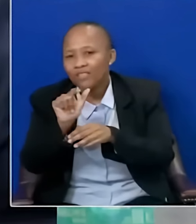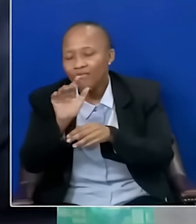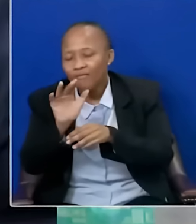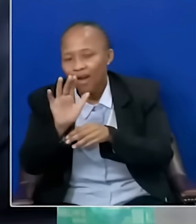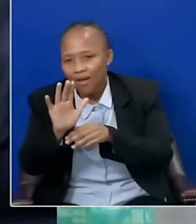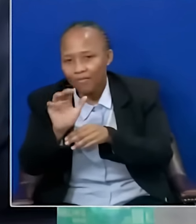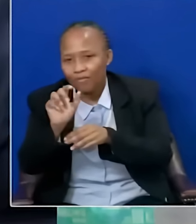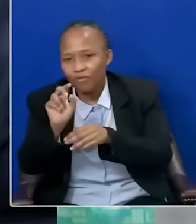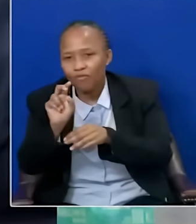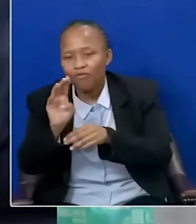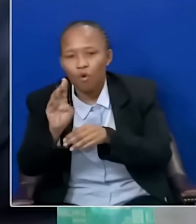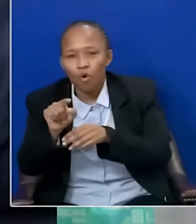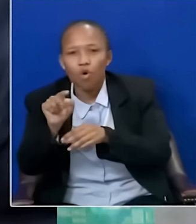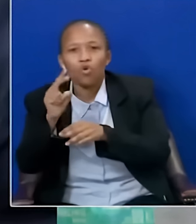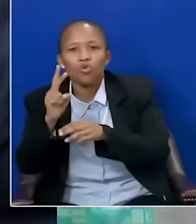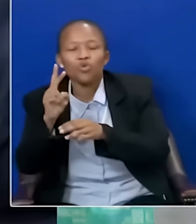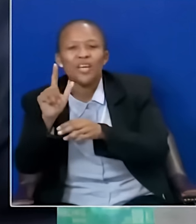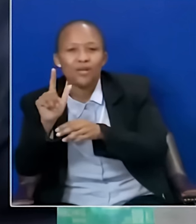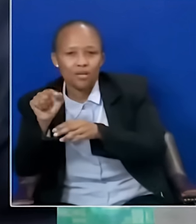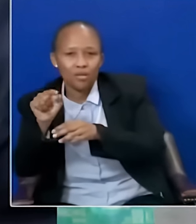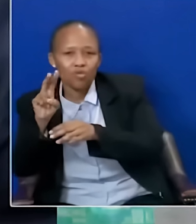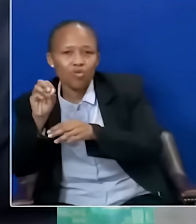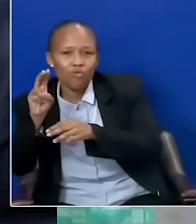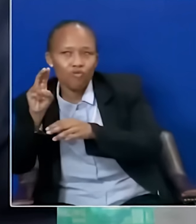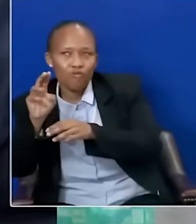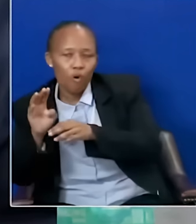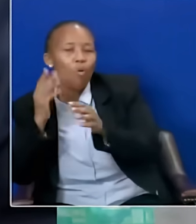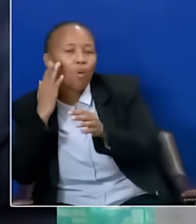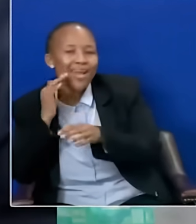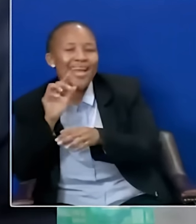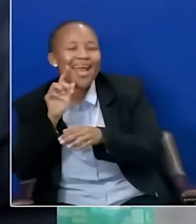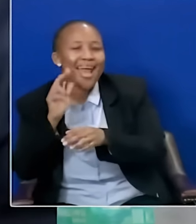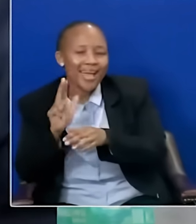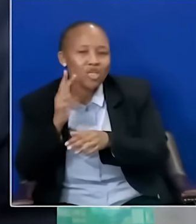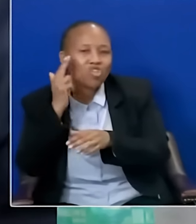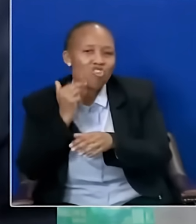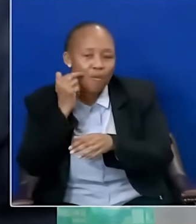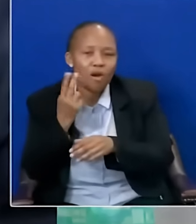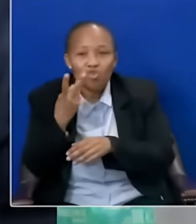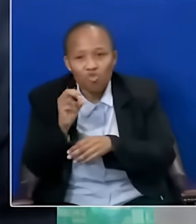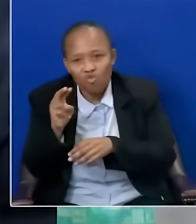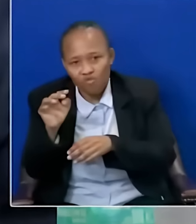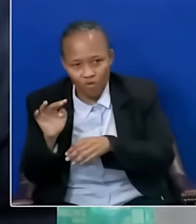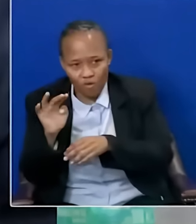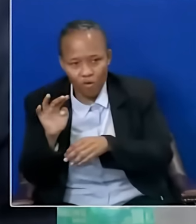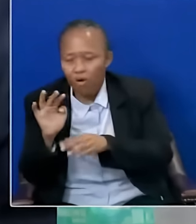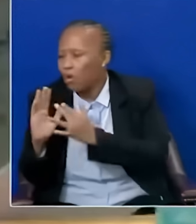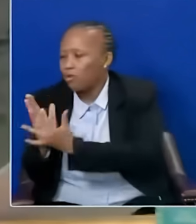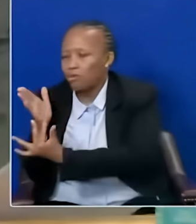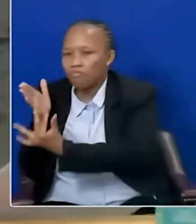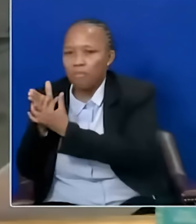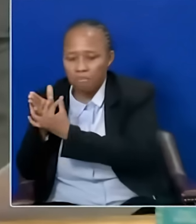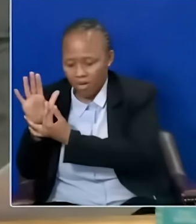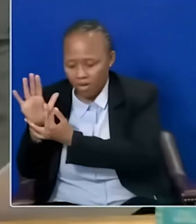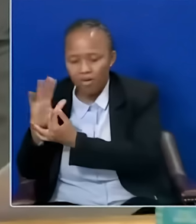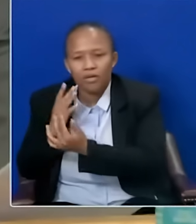5655427/2024 on the 8th of November 2024. I referred to this earlier on. And Can I ask, how